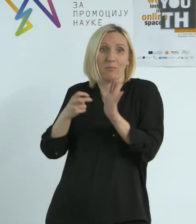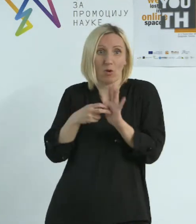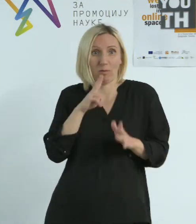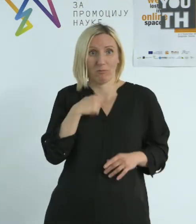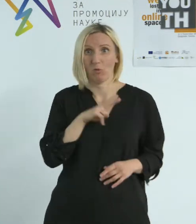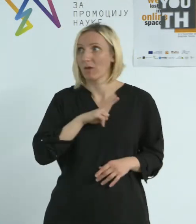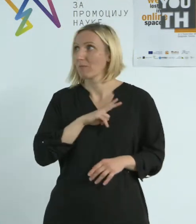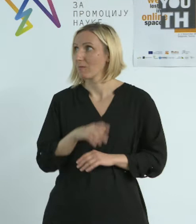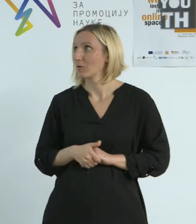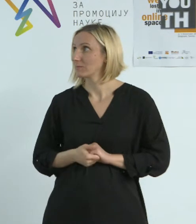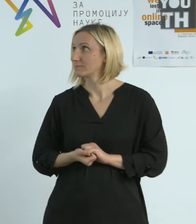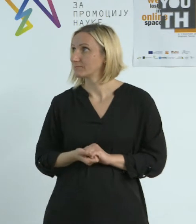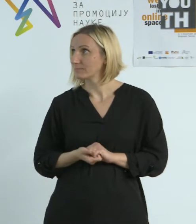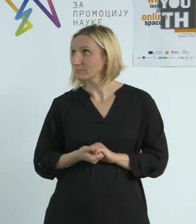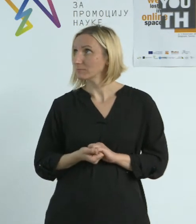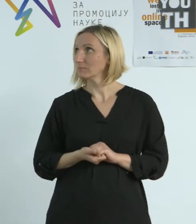find.